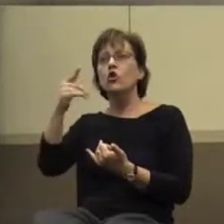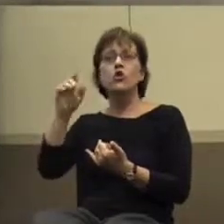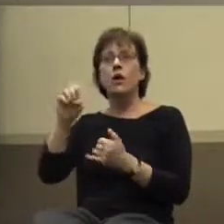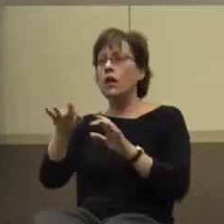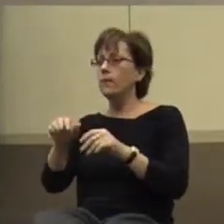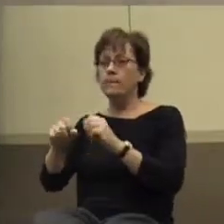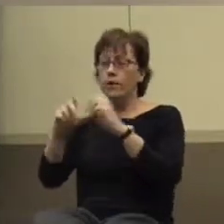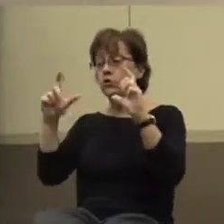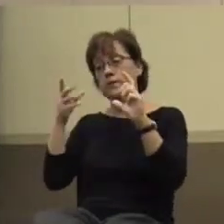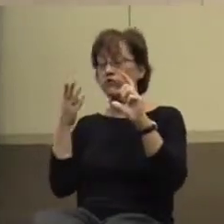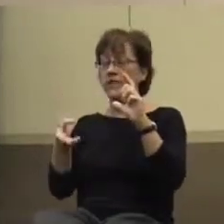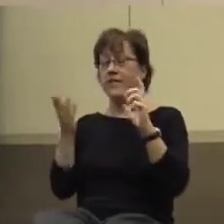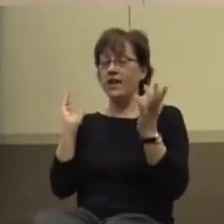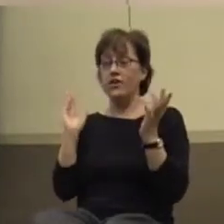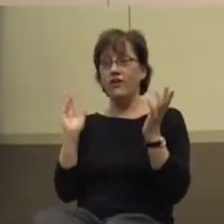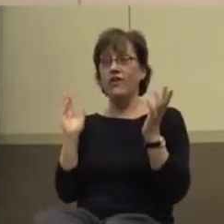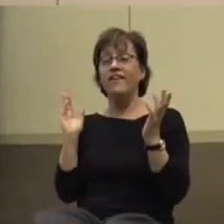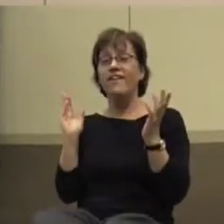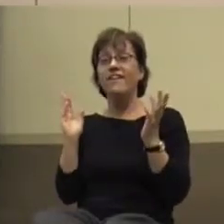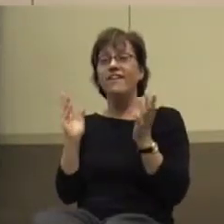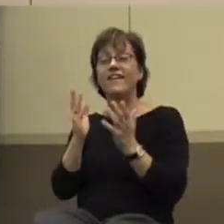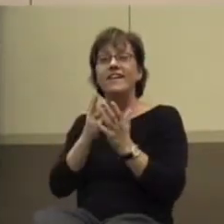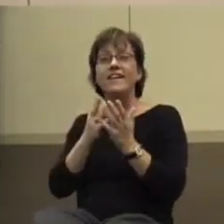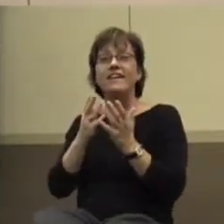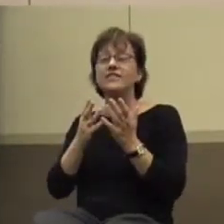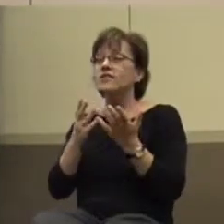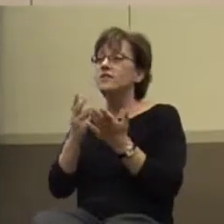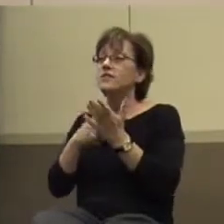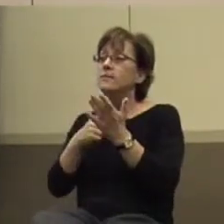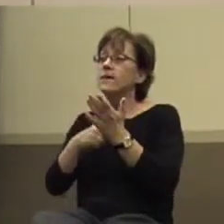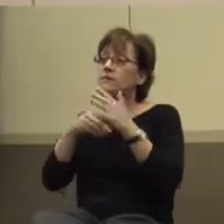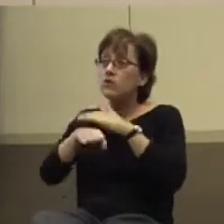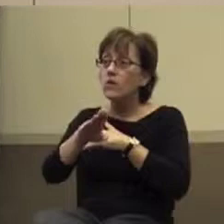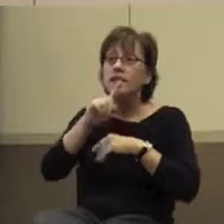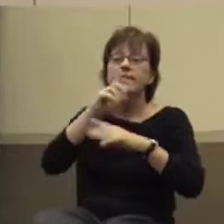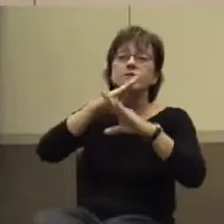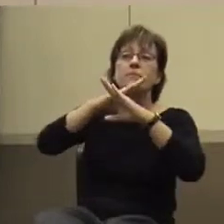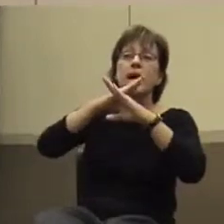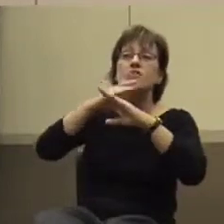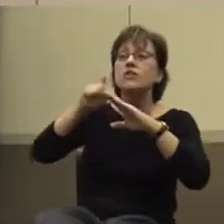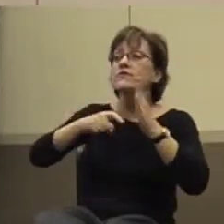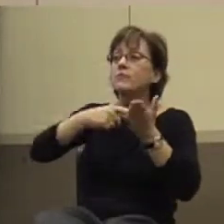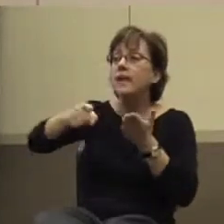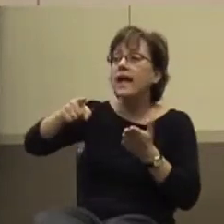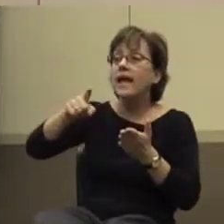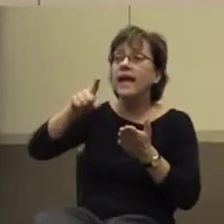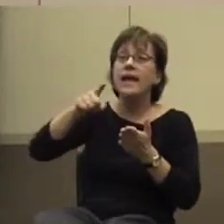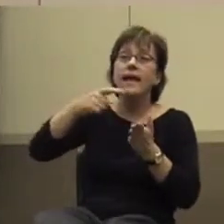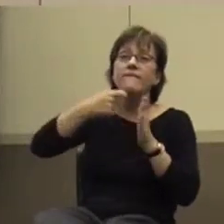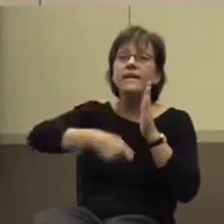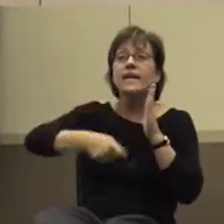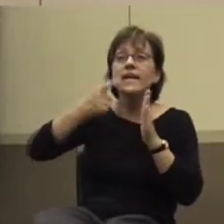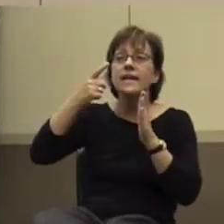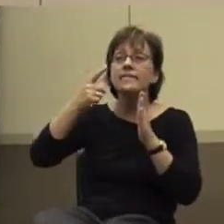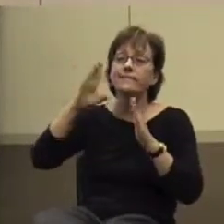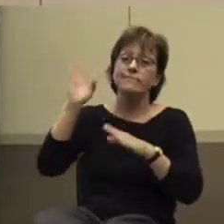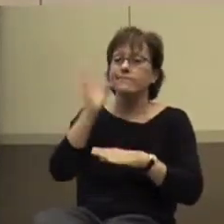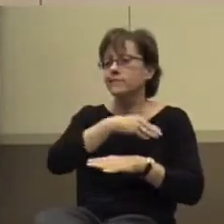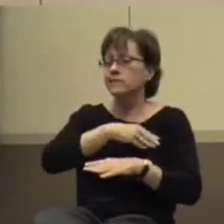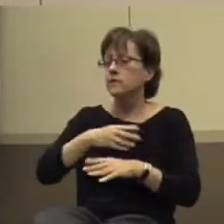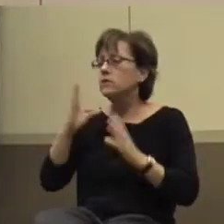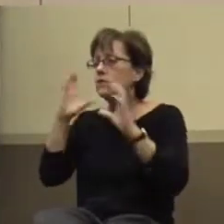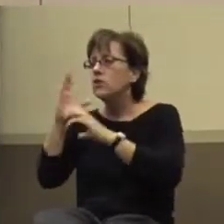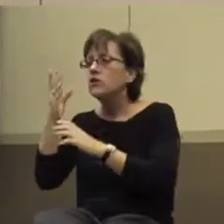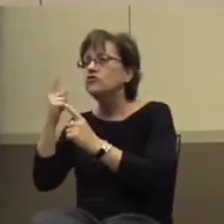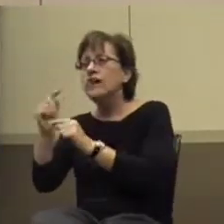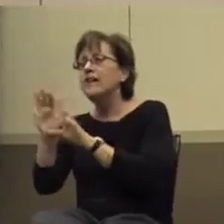into and they're blocked that you got to pay a fee, for their resources. Then you just ignore those and go try to find the free resources that are out there. But yeah,